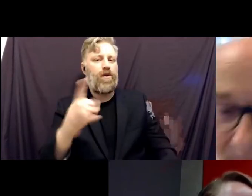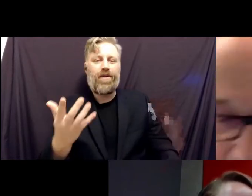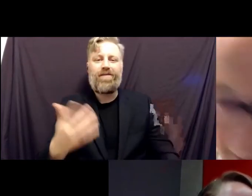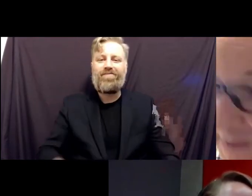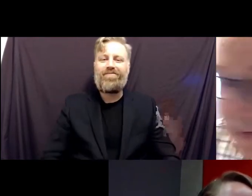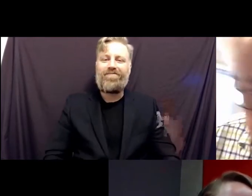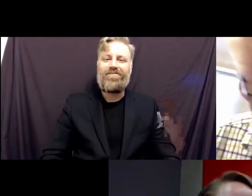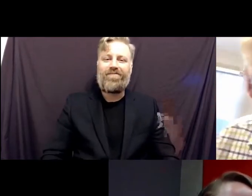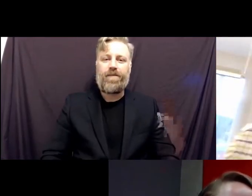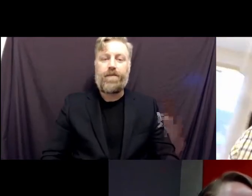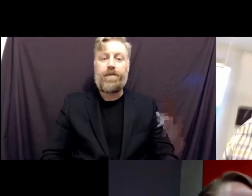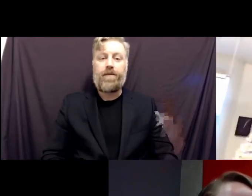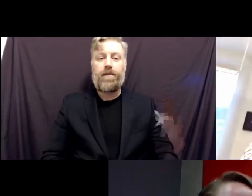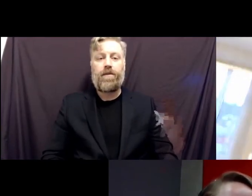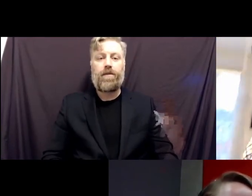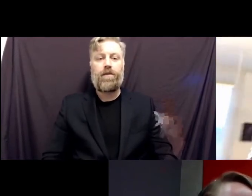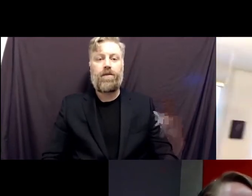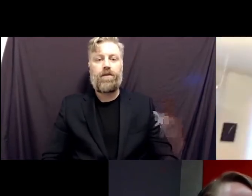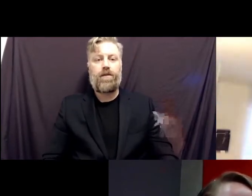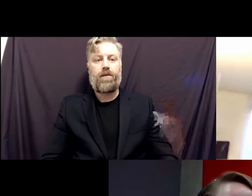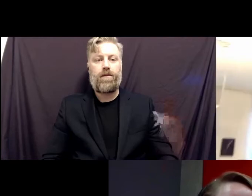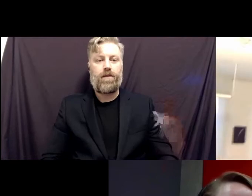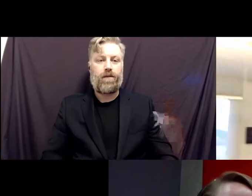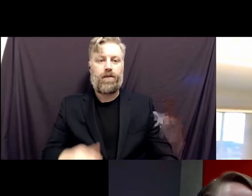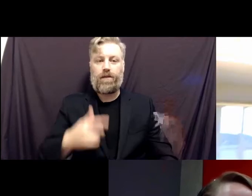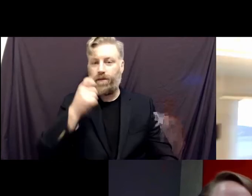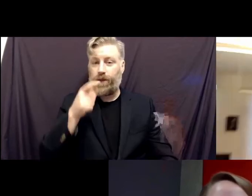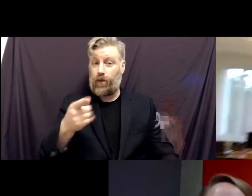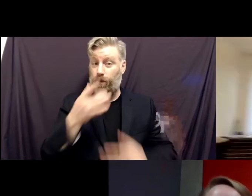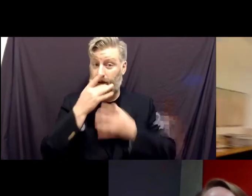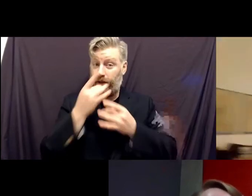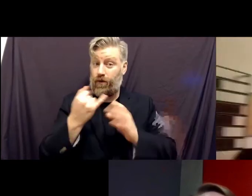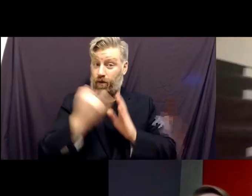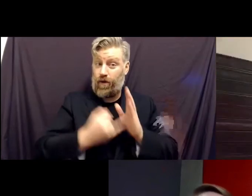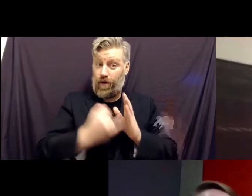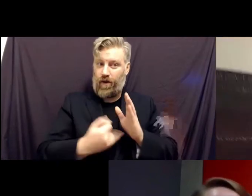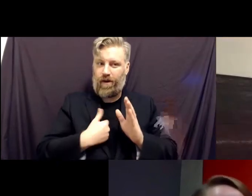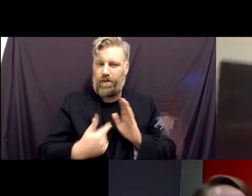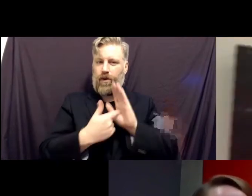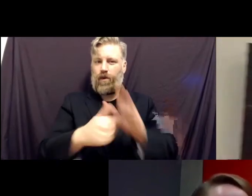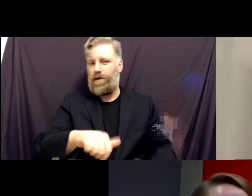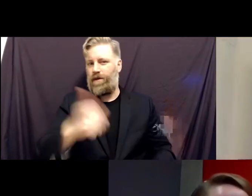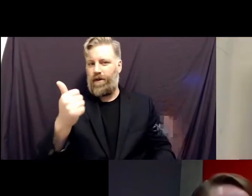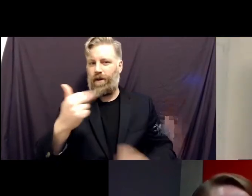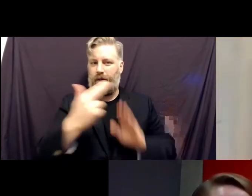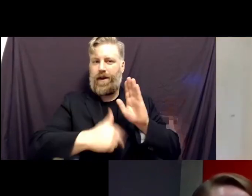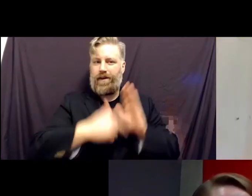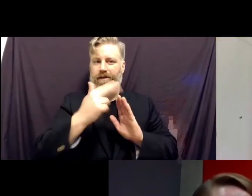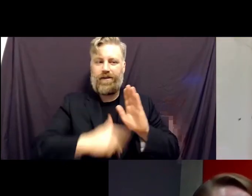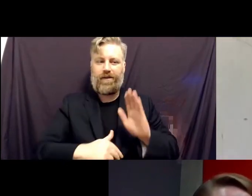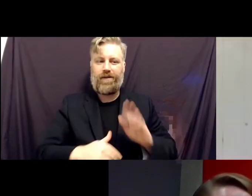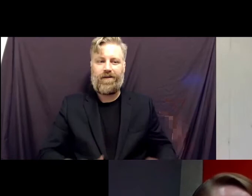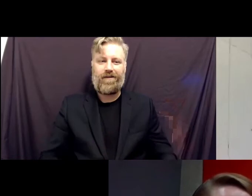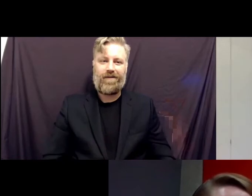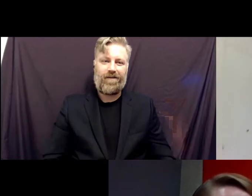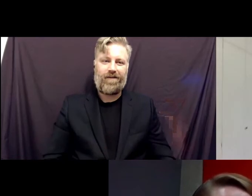as you are interested in art, I will give you an impression of another artwork. I will show